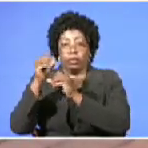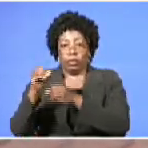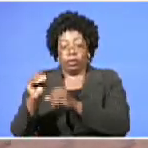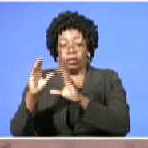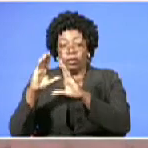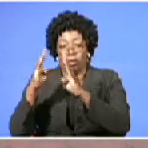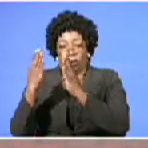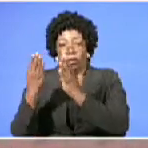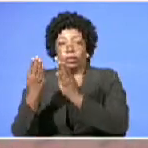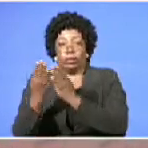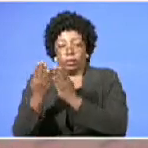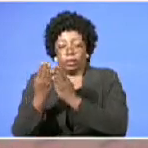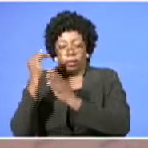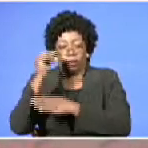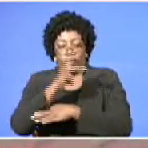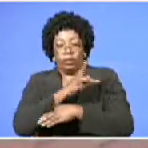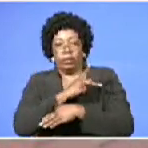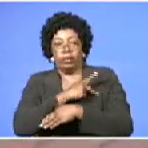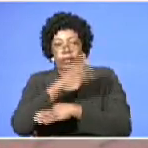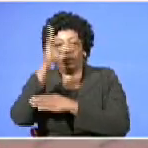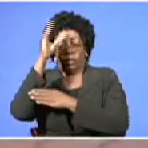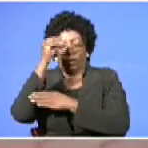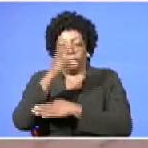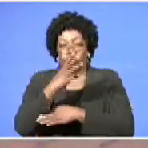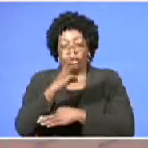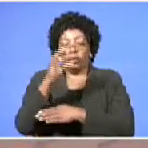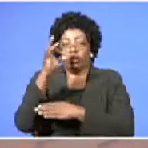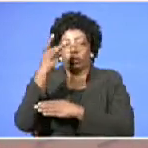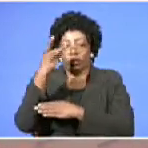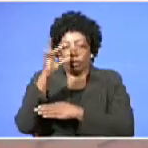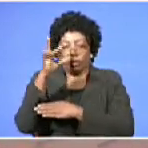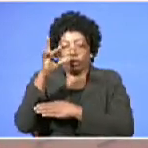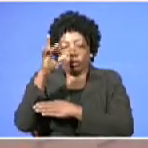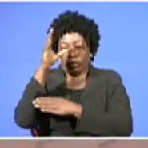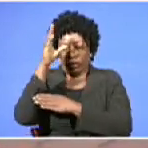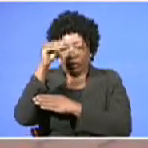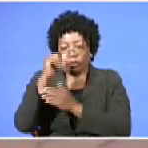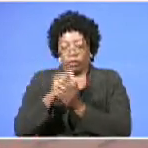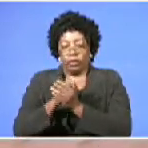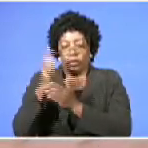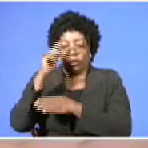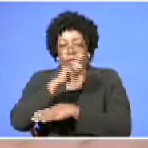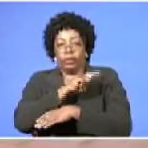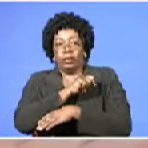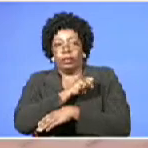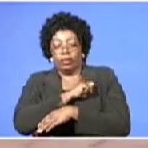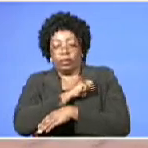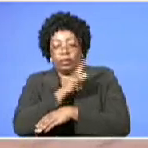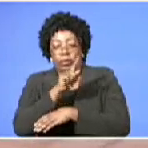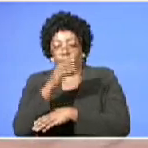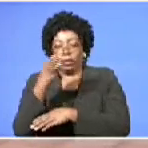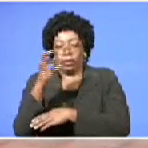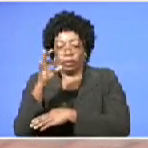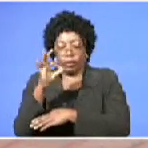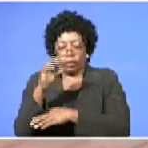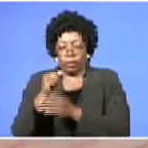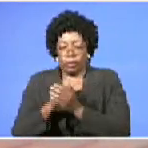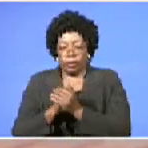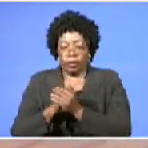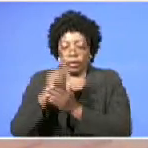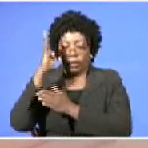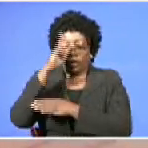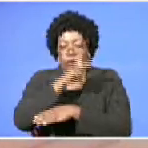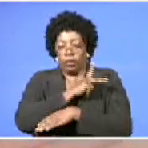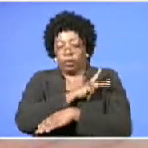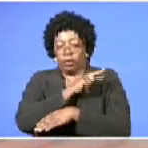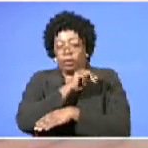Island. Heathcliff Kane winning the boys 16-18s with a 161. Zion Taylor second with a 177. Benjamin Knowles in